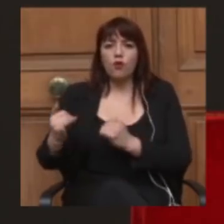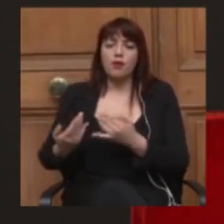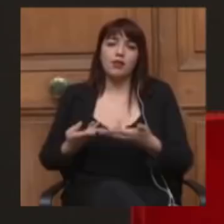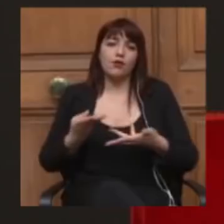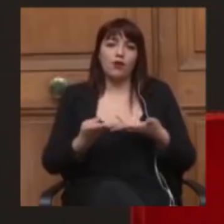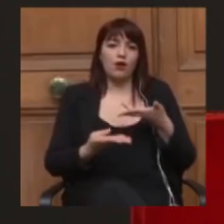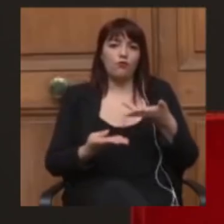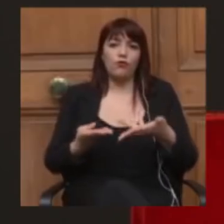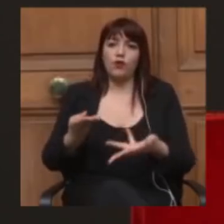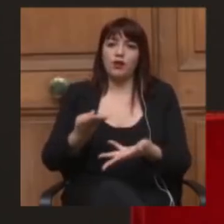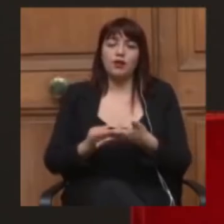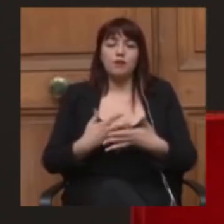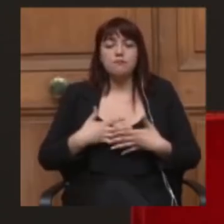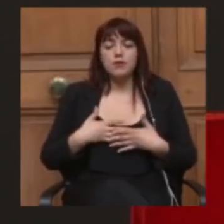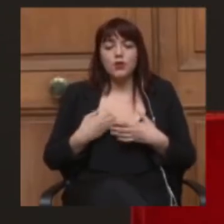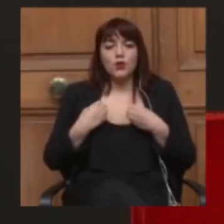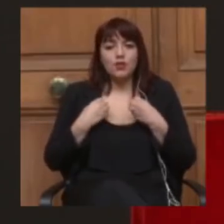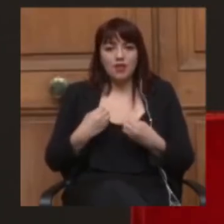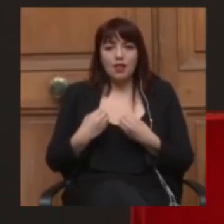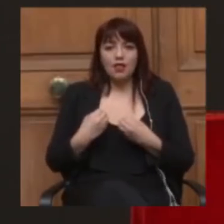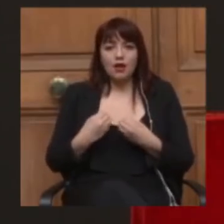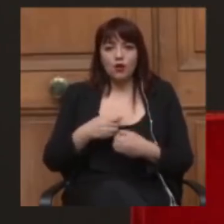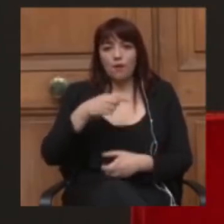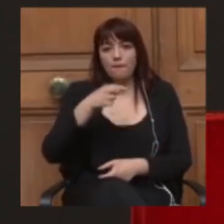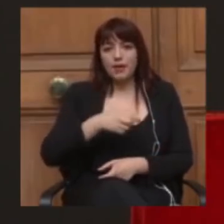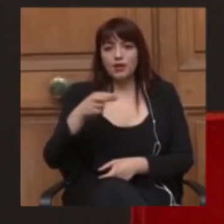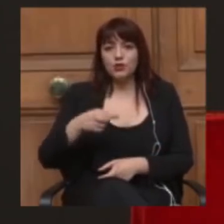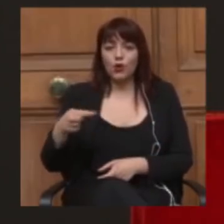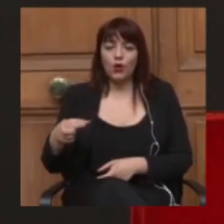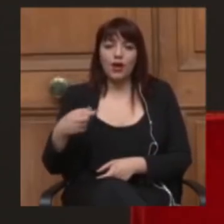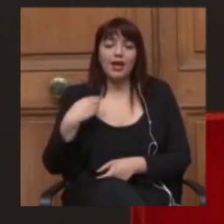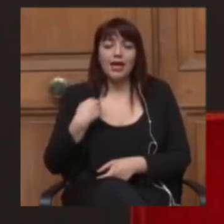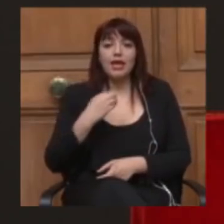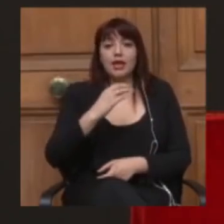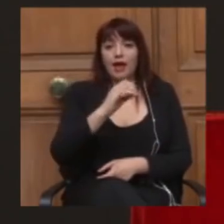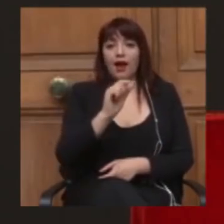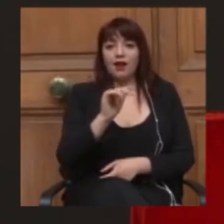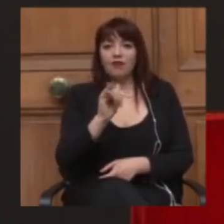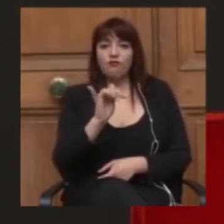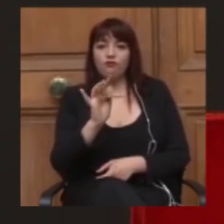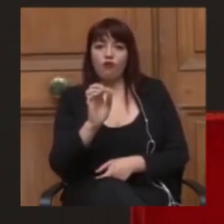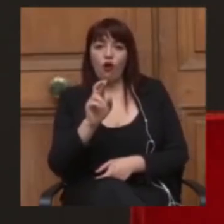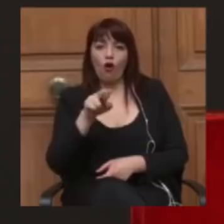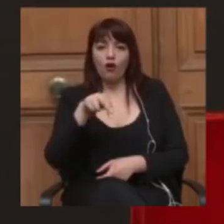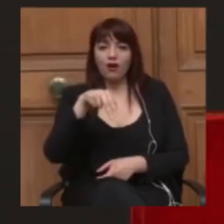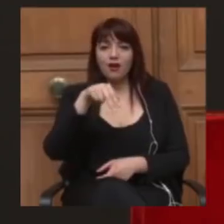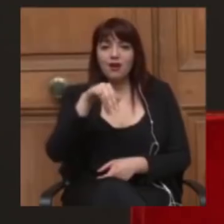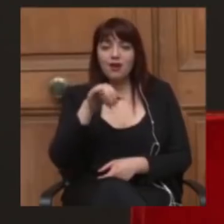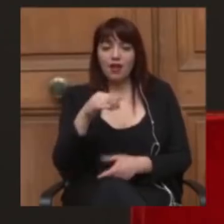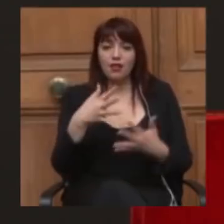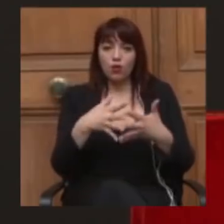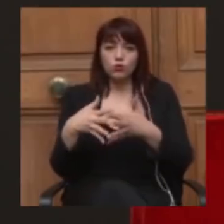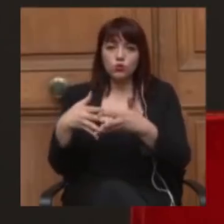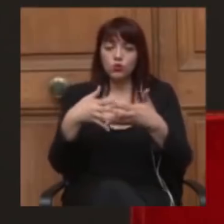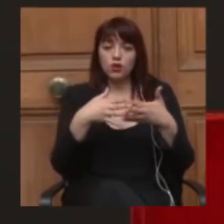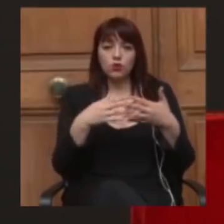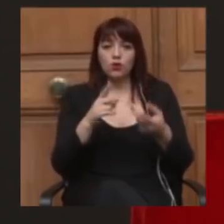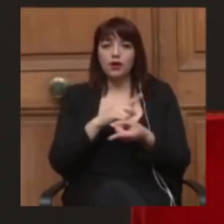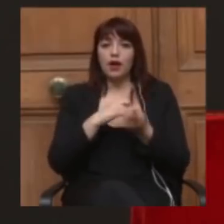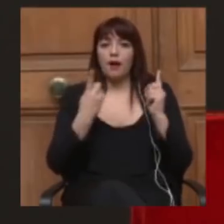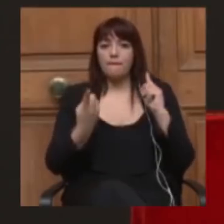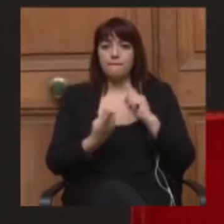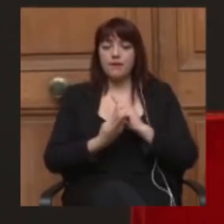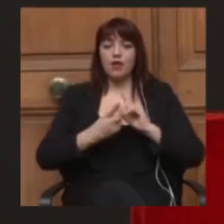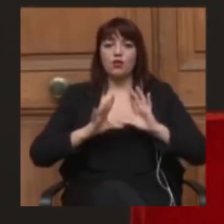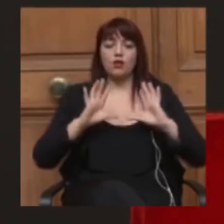with colleagues in California, but across the world, that have enlivened, changed, and revised my thought?